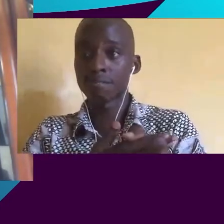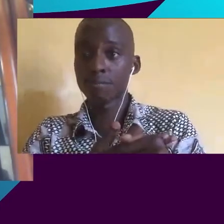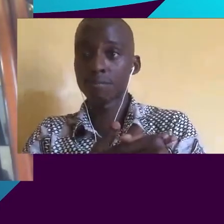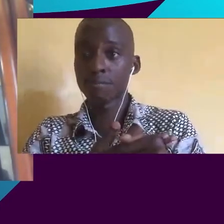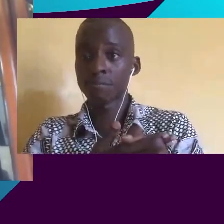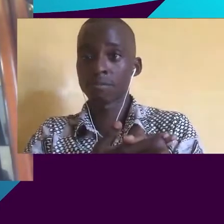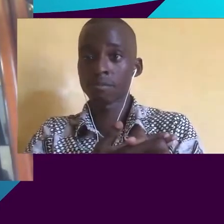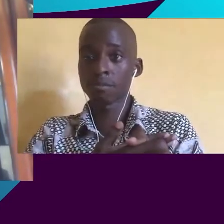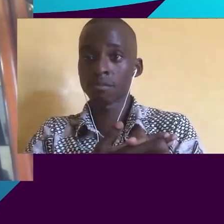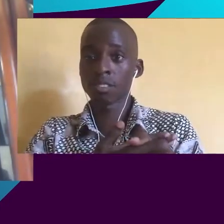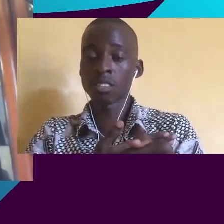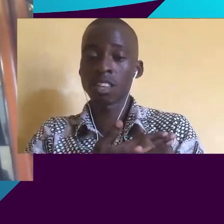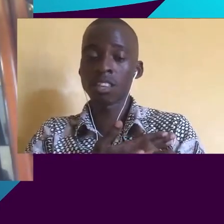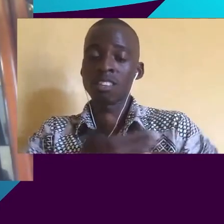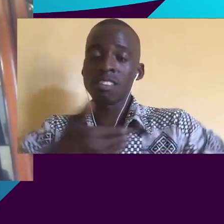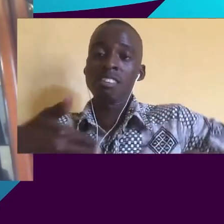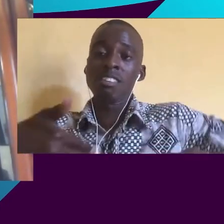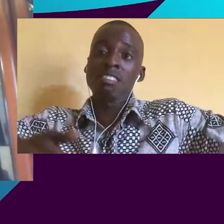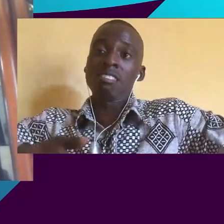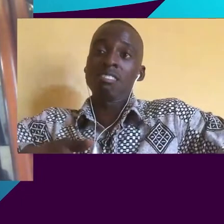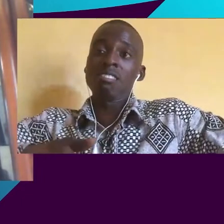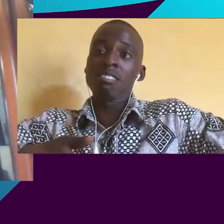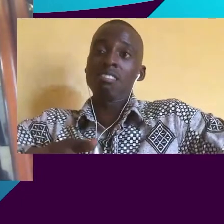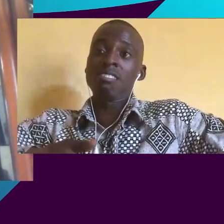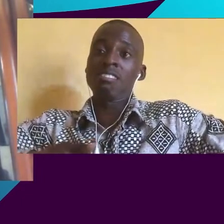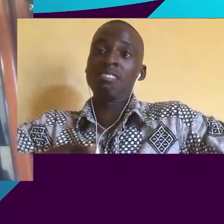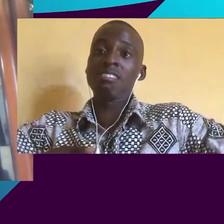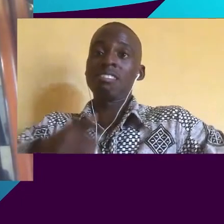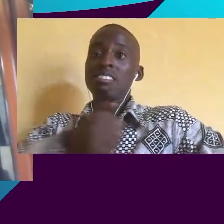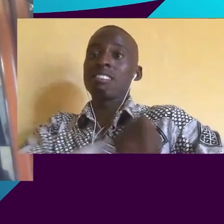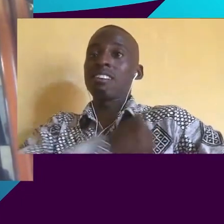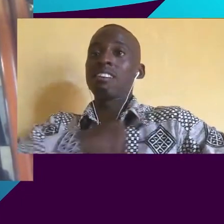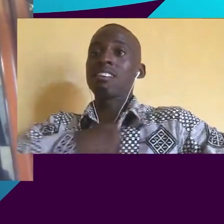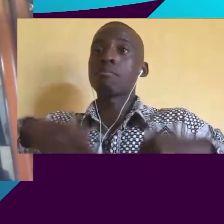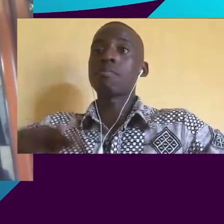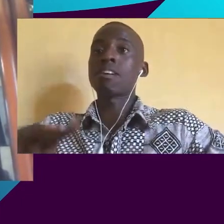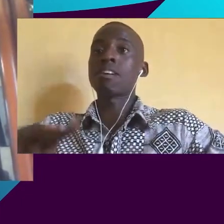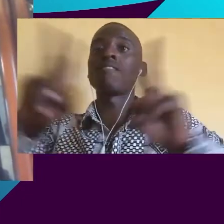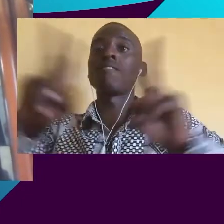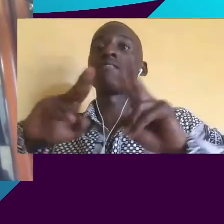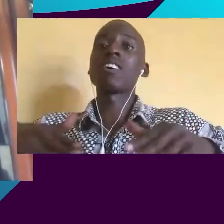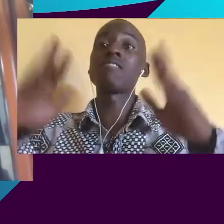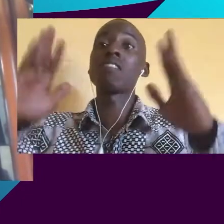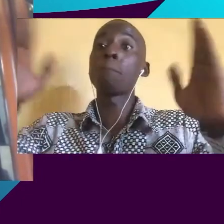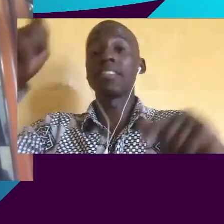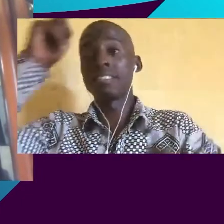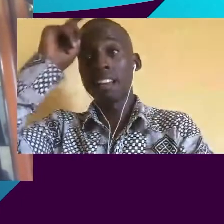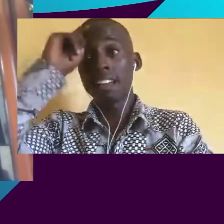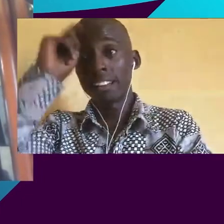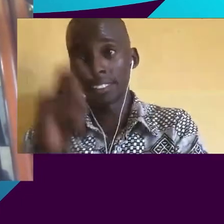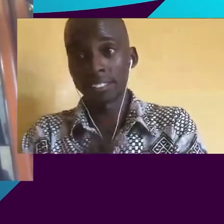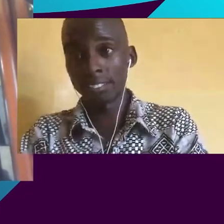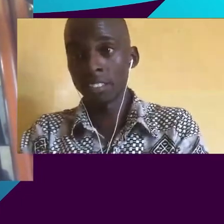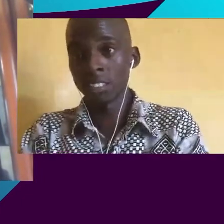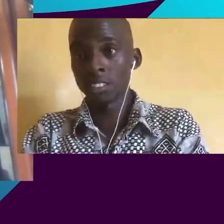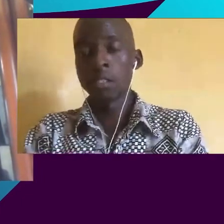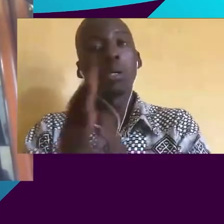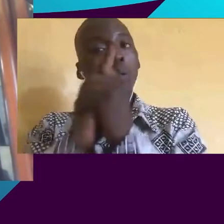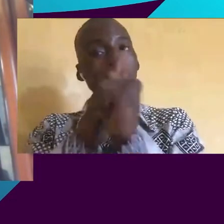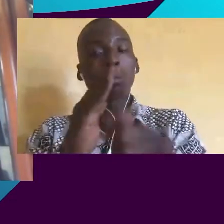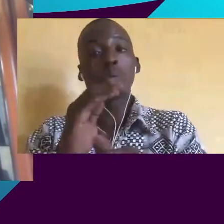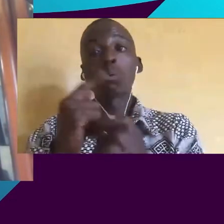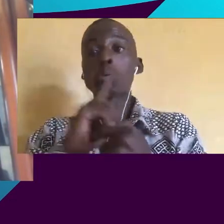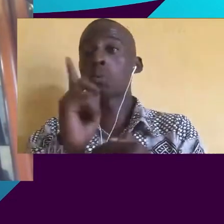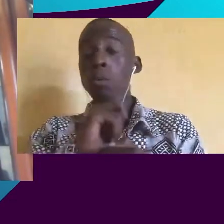mothers. And there are so many who are really very having a very big talent. I am talking of this because I saw it in